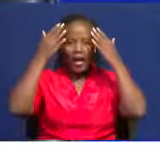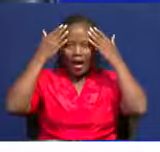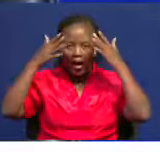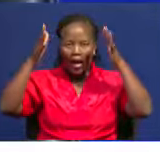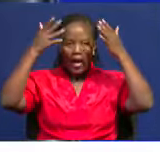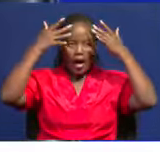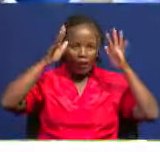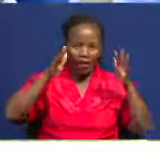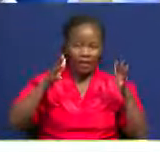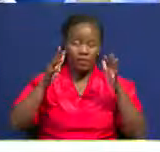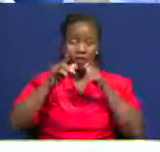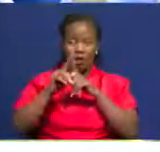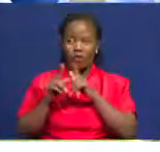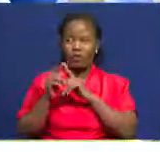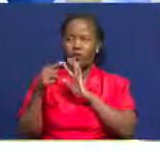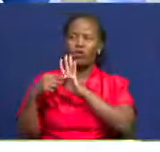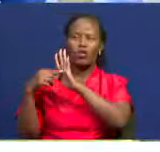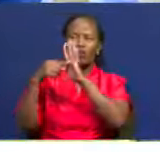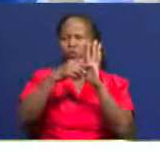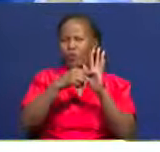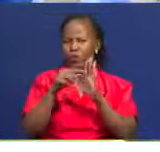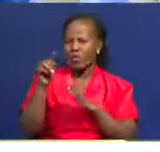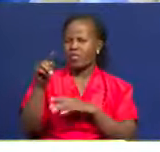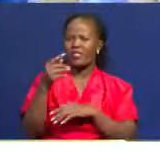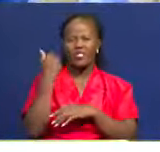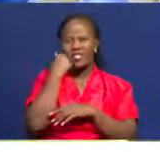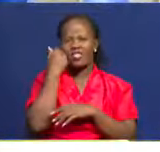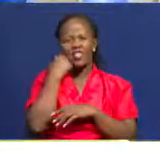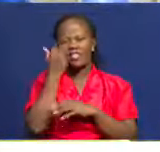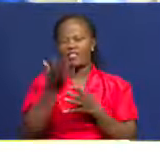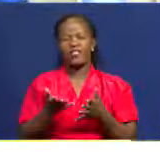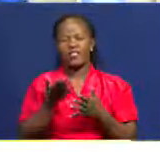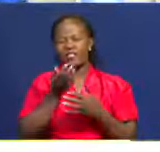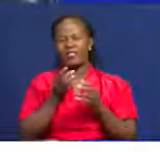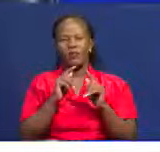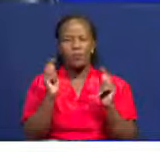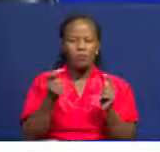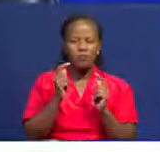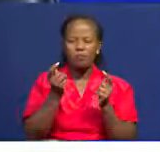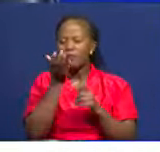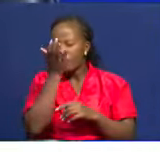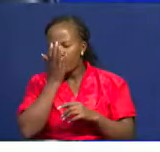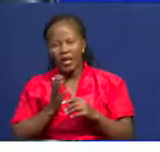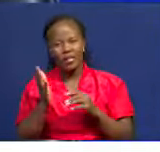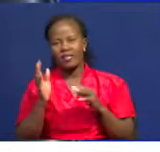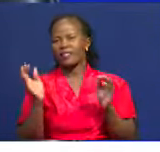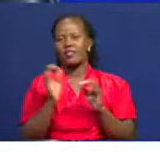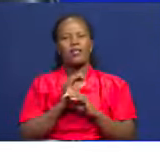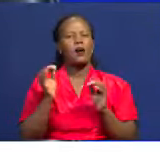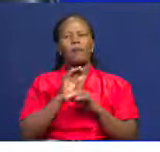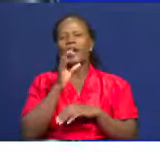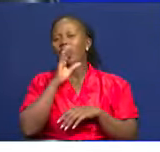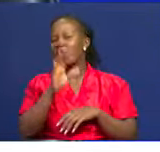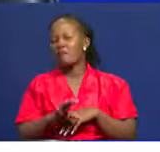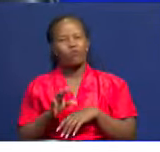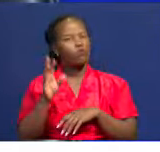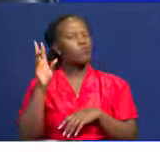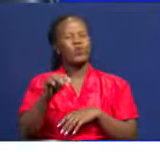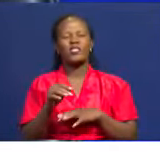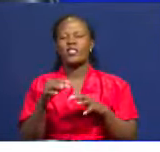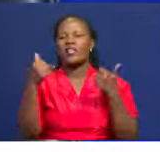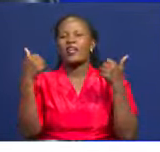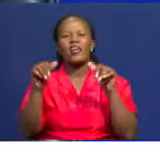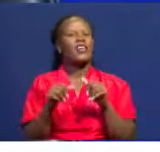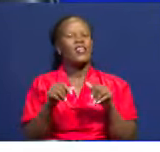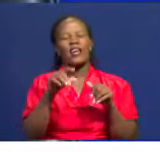emphasize that sickle cell is not a taboo, it is not a curse, but it's just a sickness like any other, and